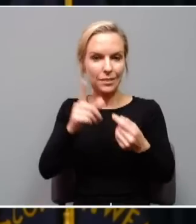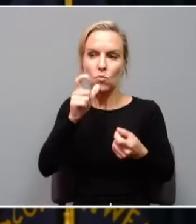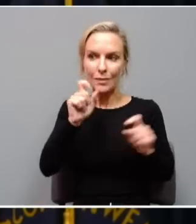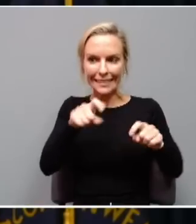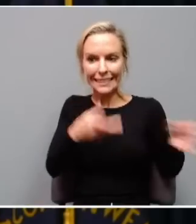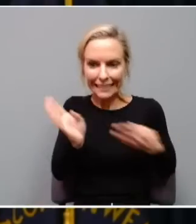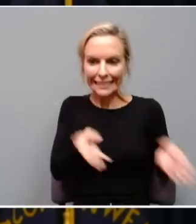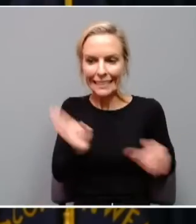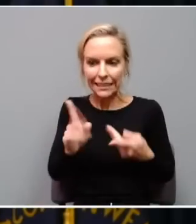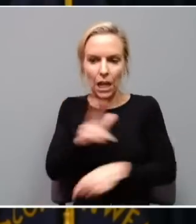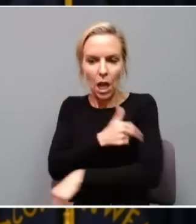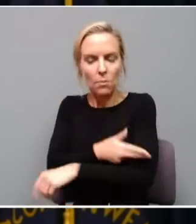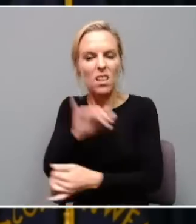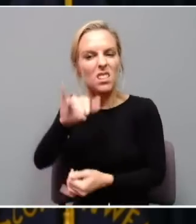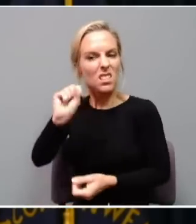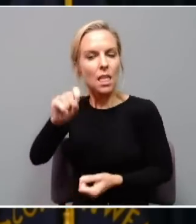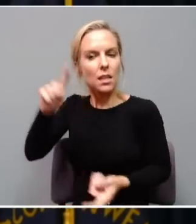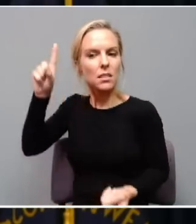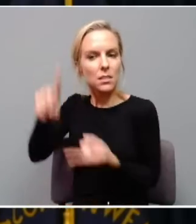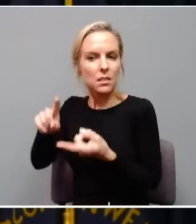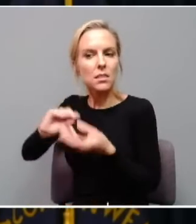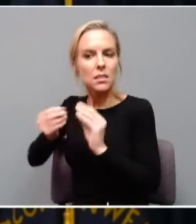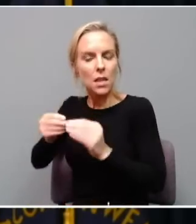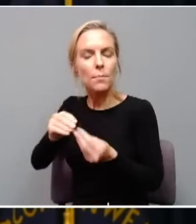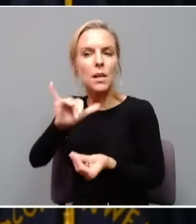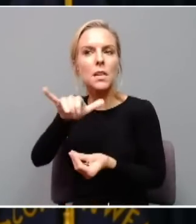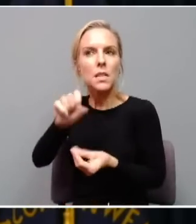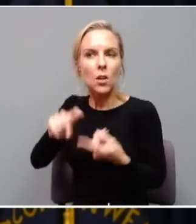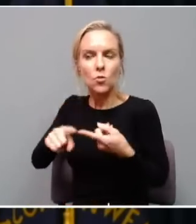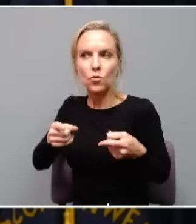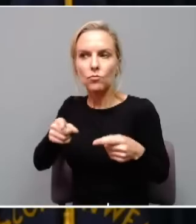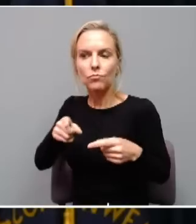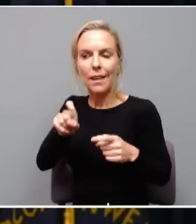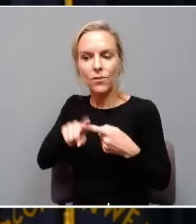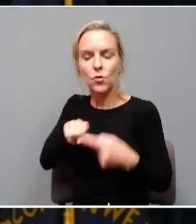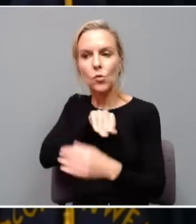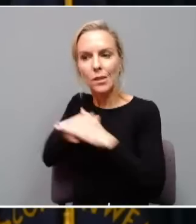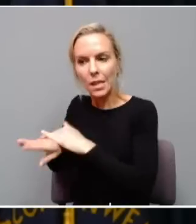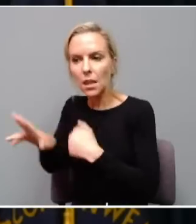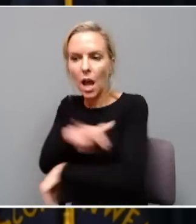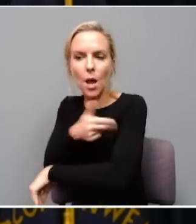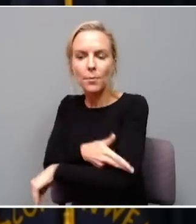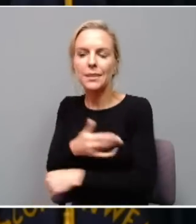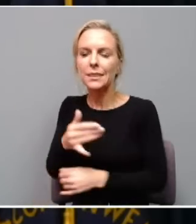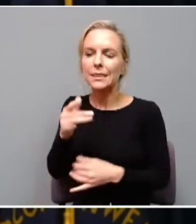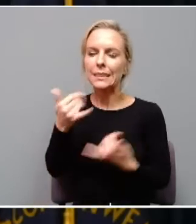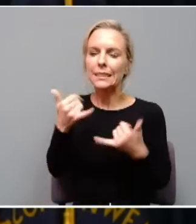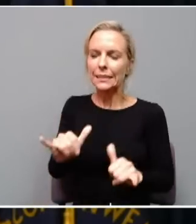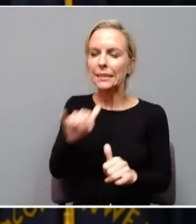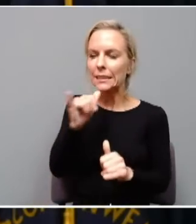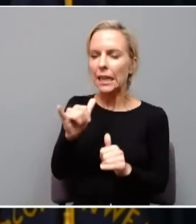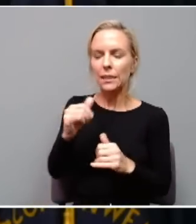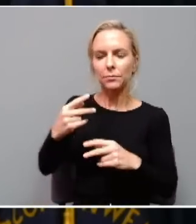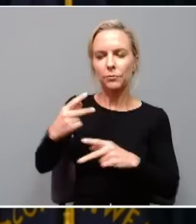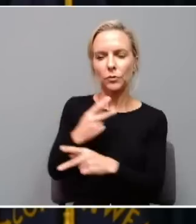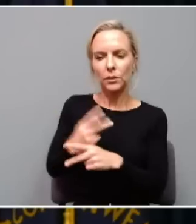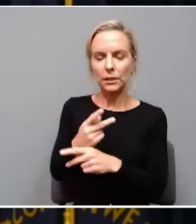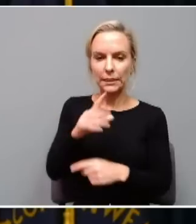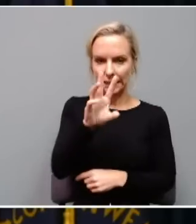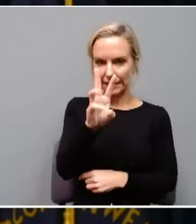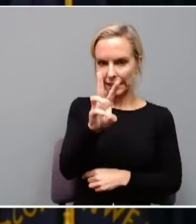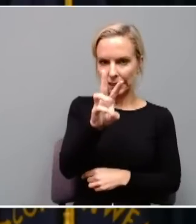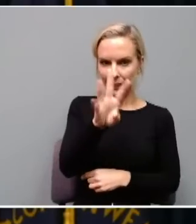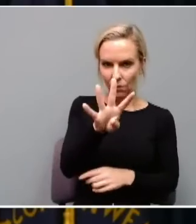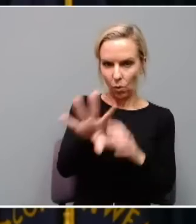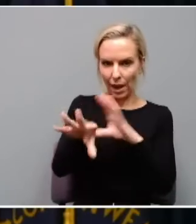we had at the height. But it's not evenly distributed. So we still have a lot of hospitals in crisis, 64 of